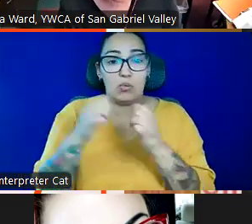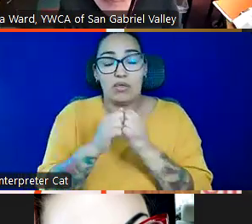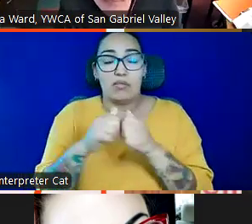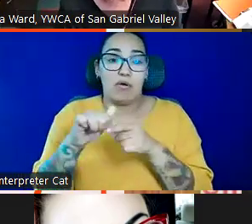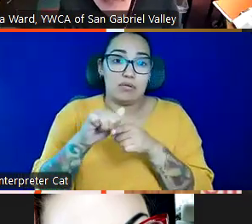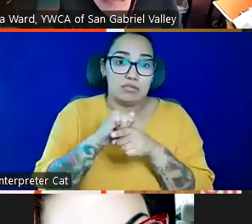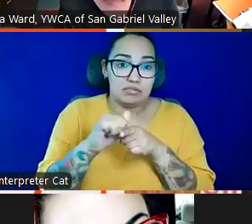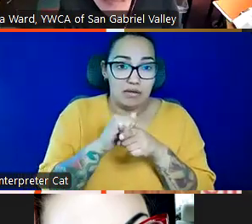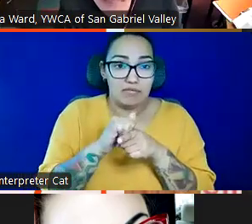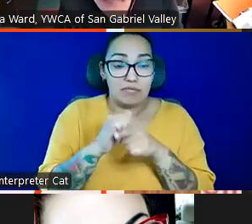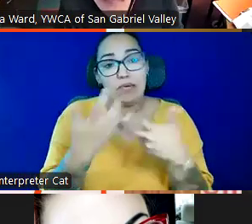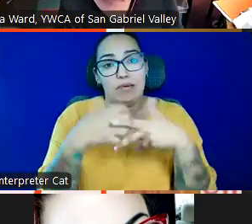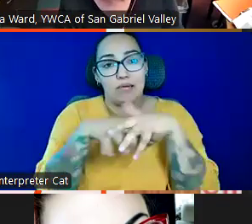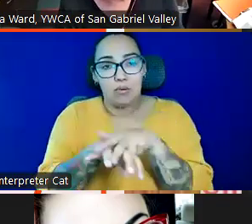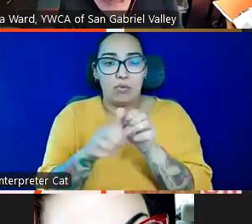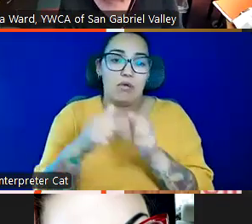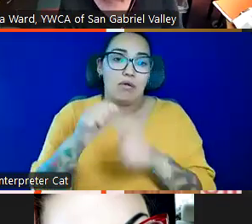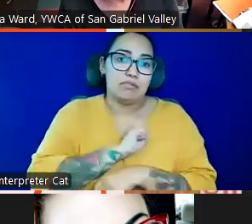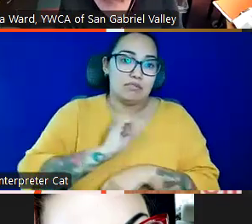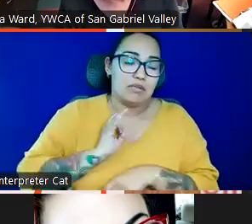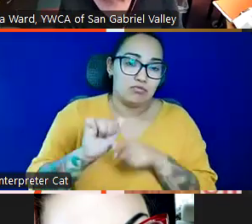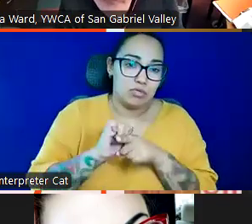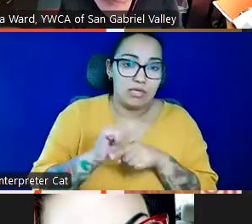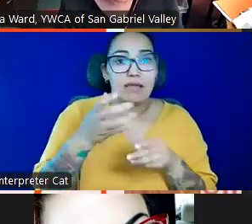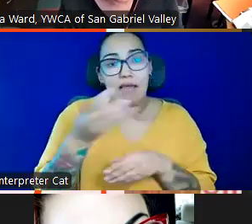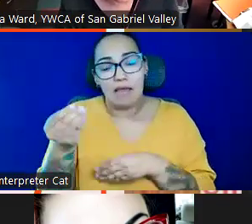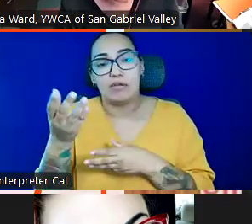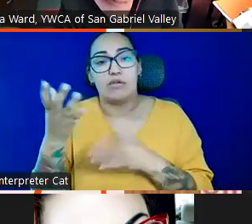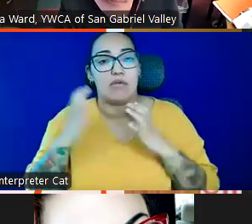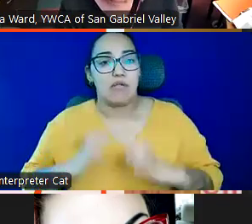training, as well as the clients that we serve.